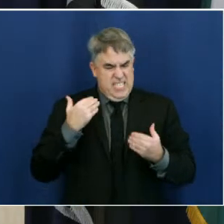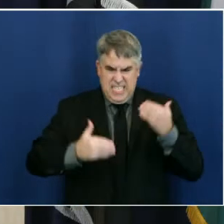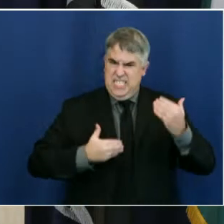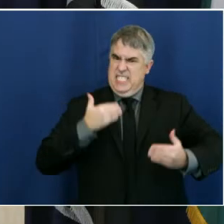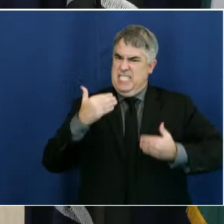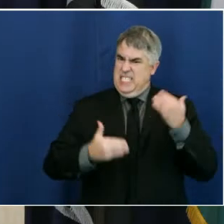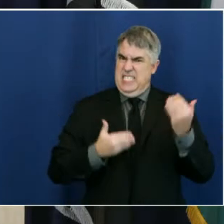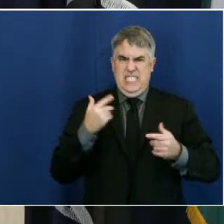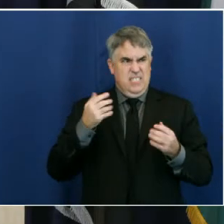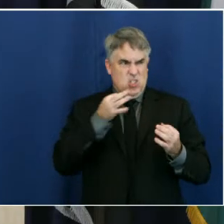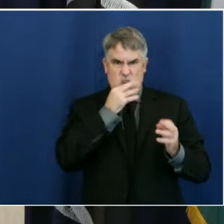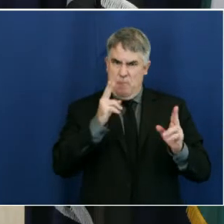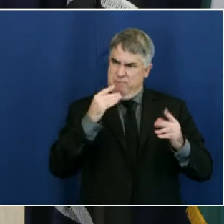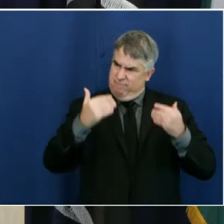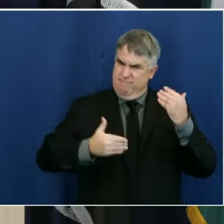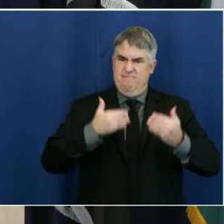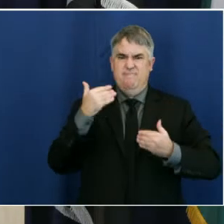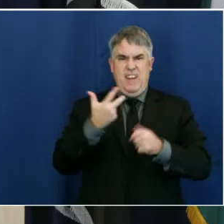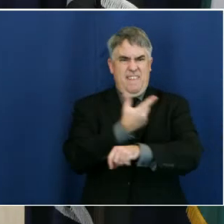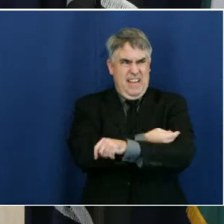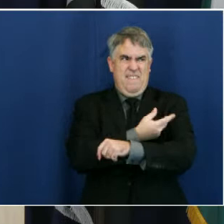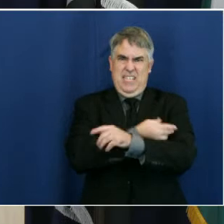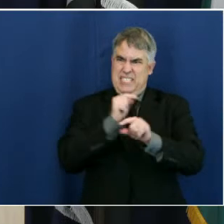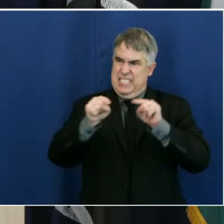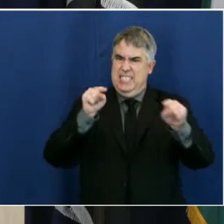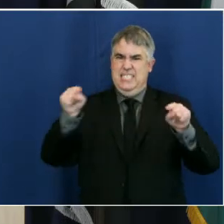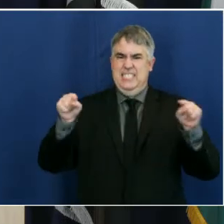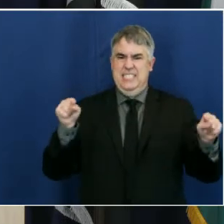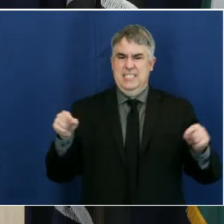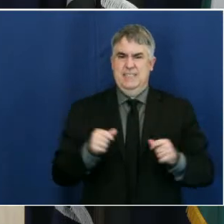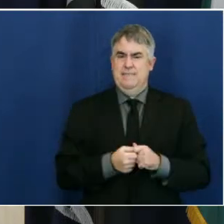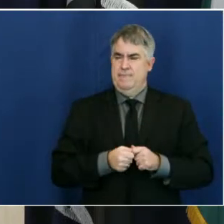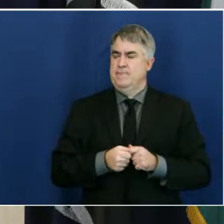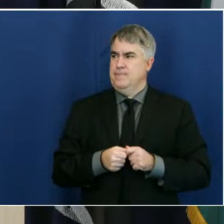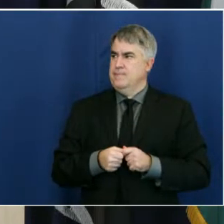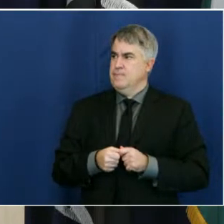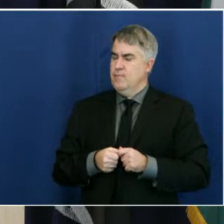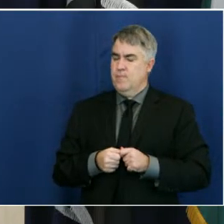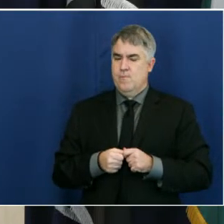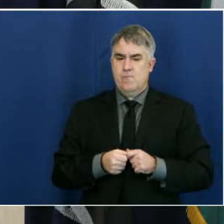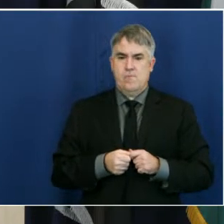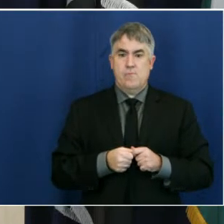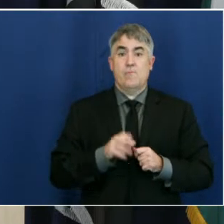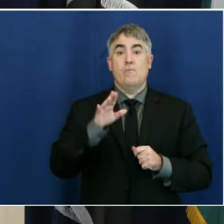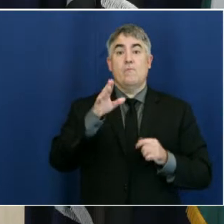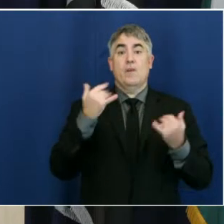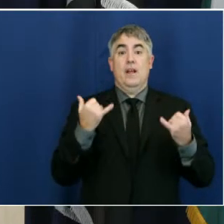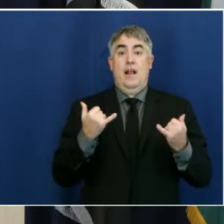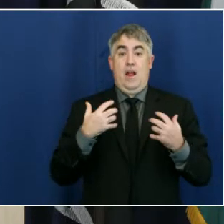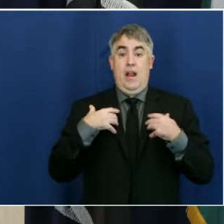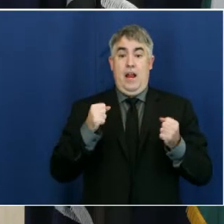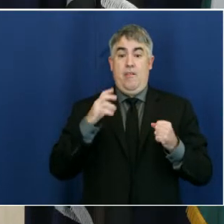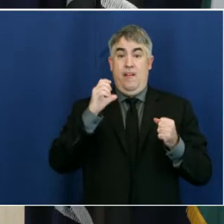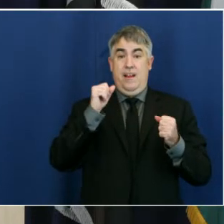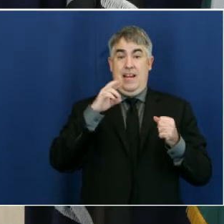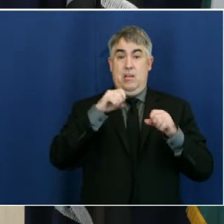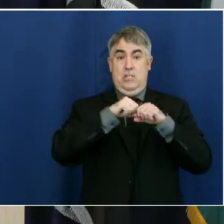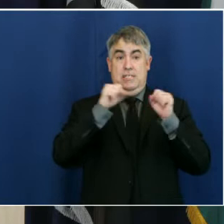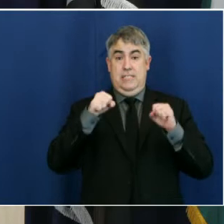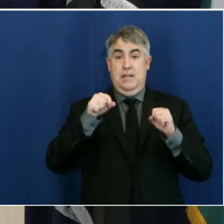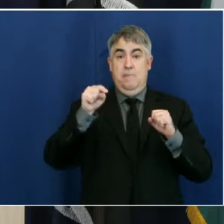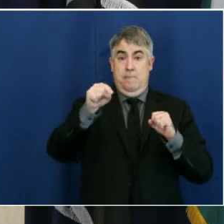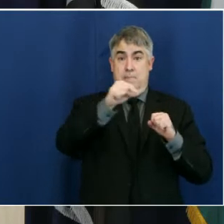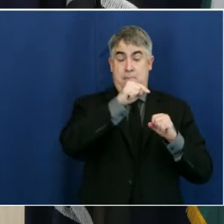quickly as possible. And as it stands right now, healthcare systems or individuals who